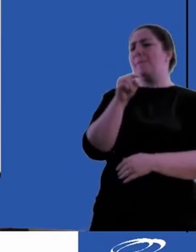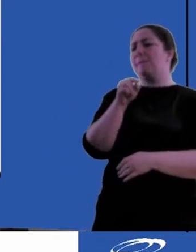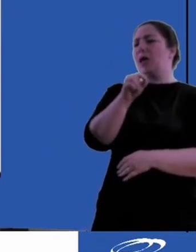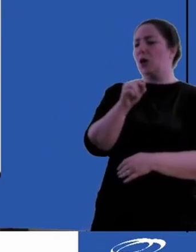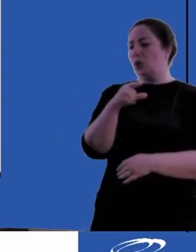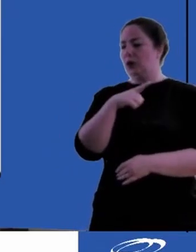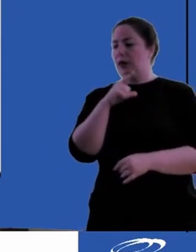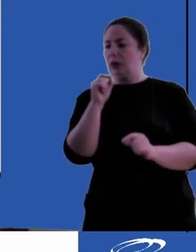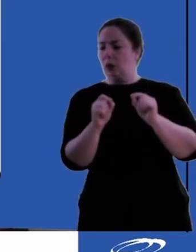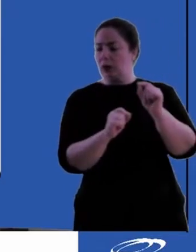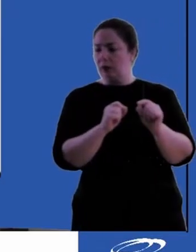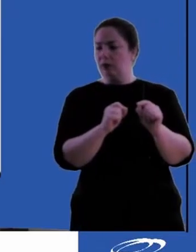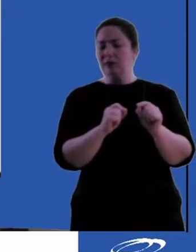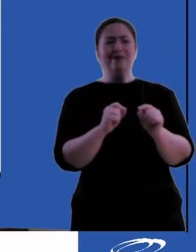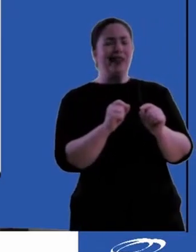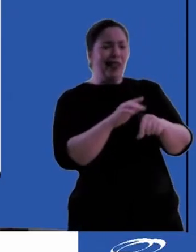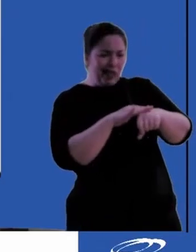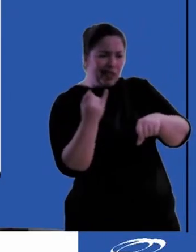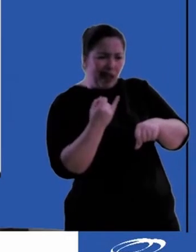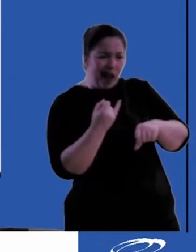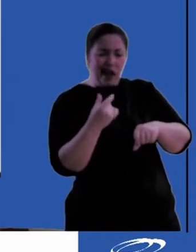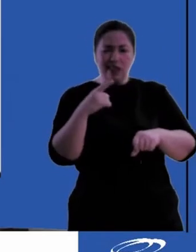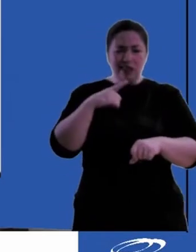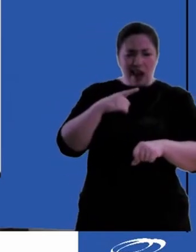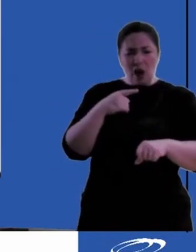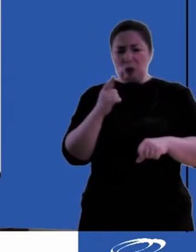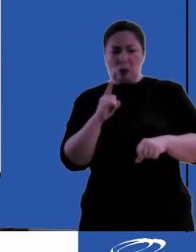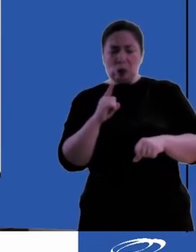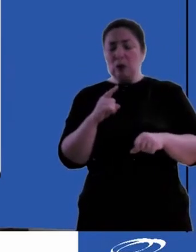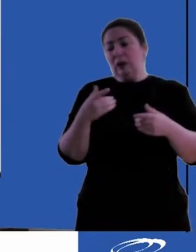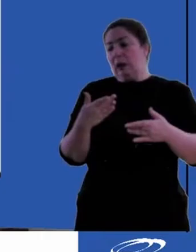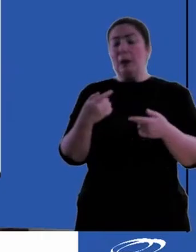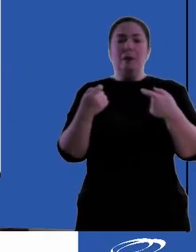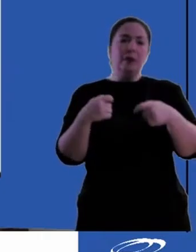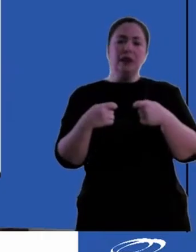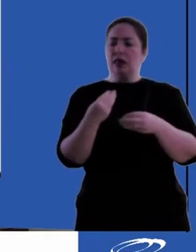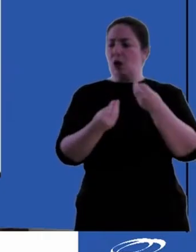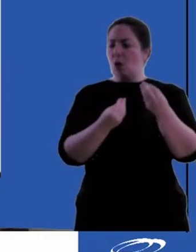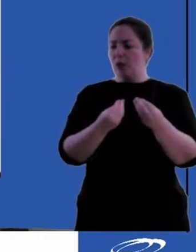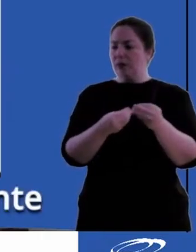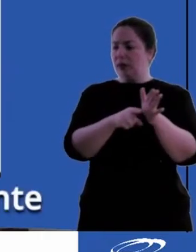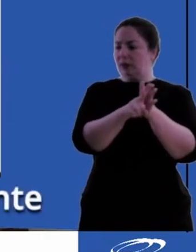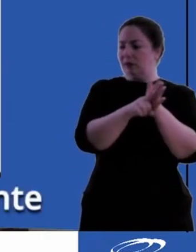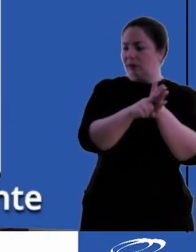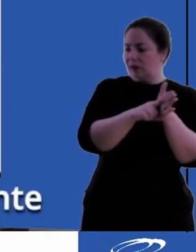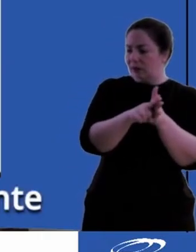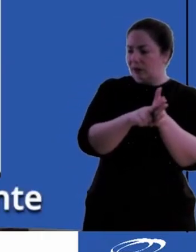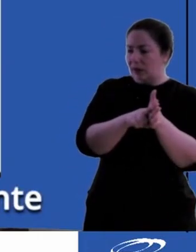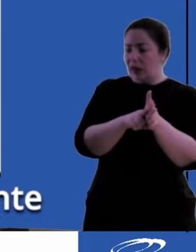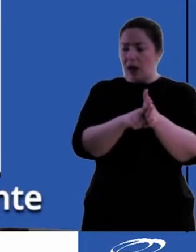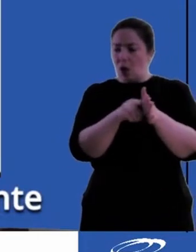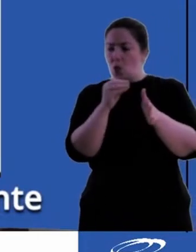or is this not infected, synovial fluid is a great first step to start with because it's relatively